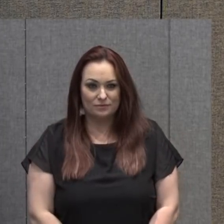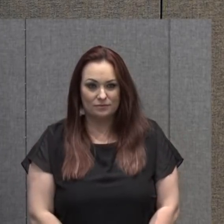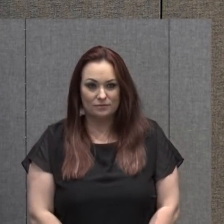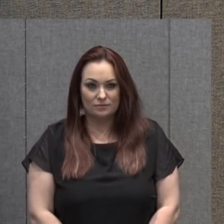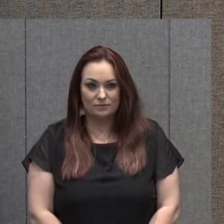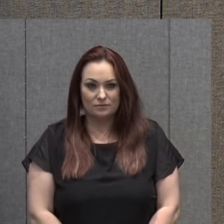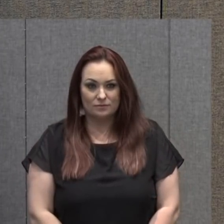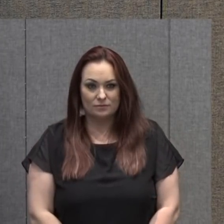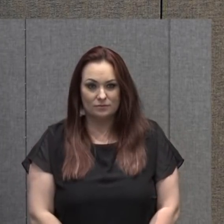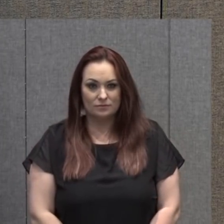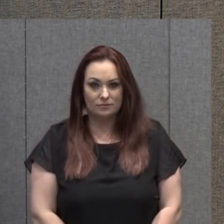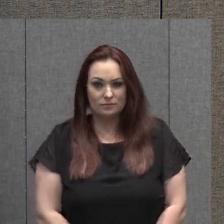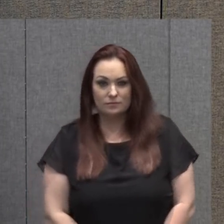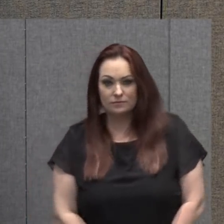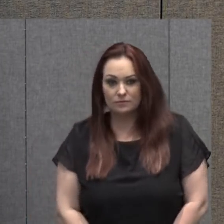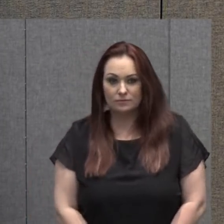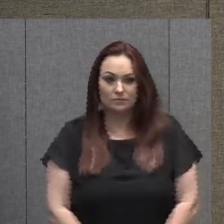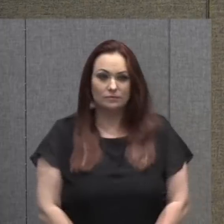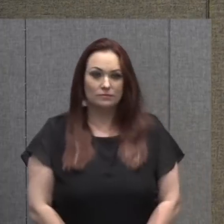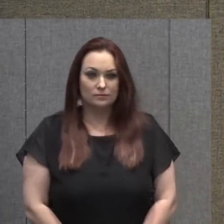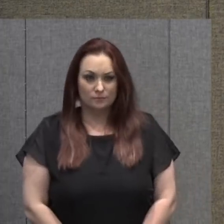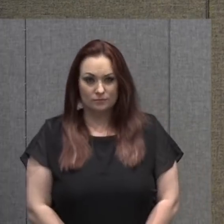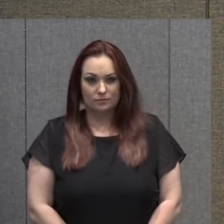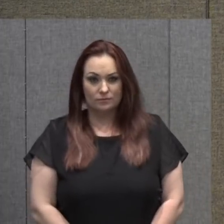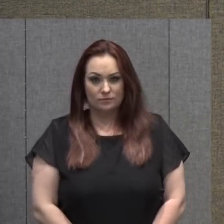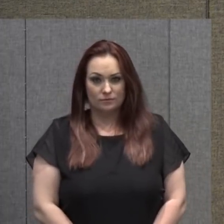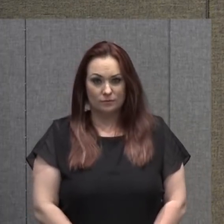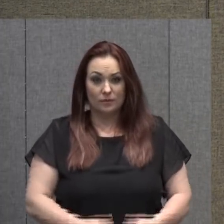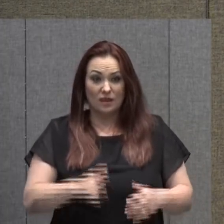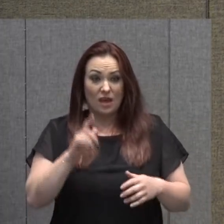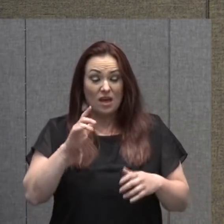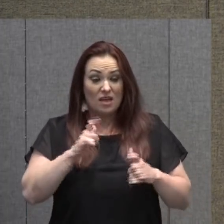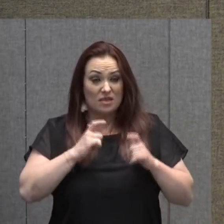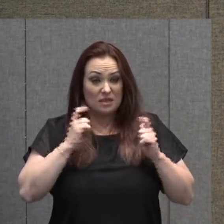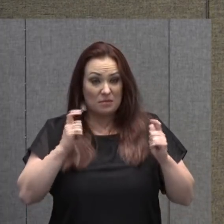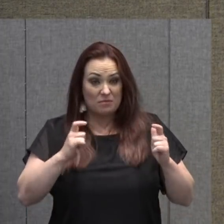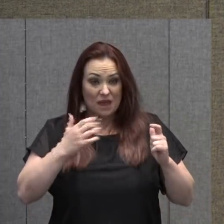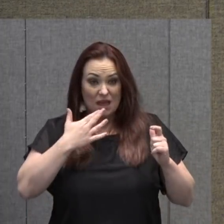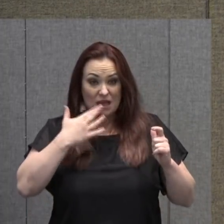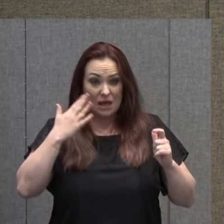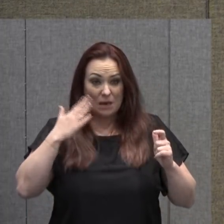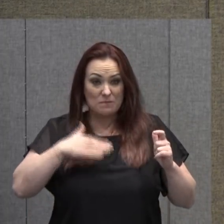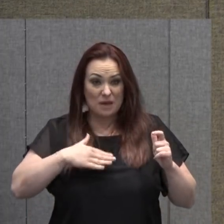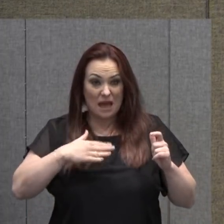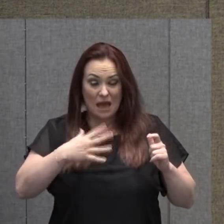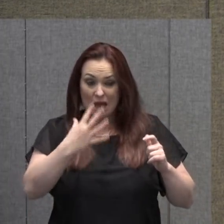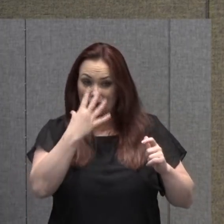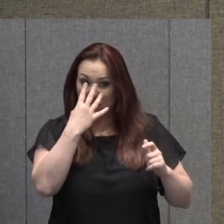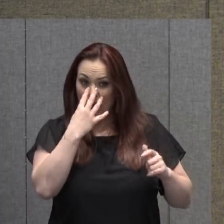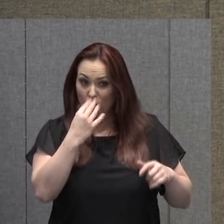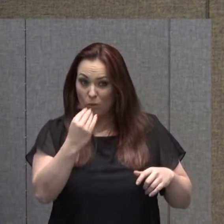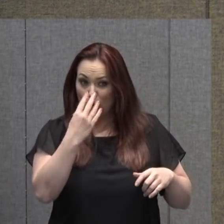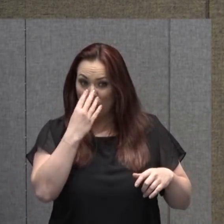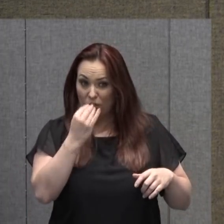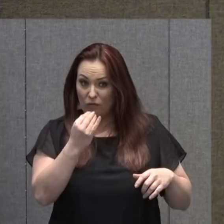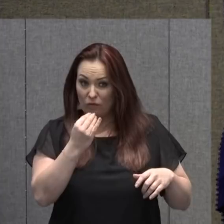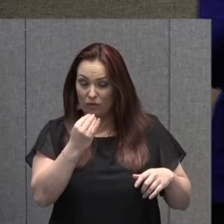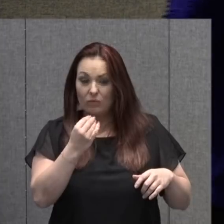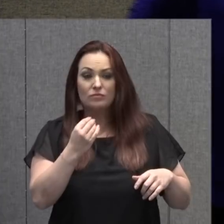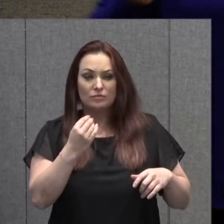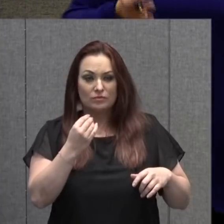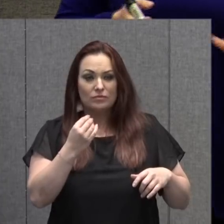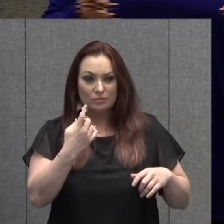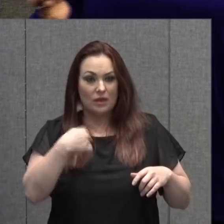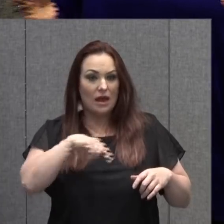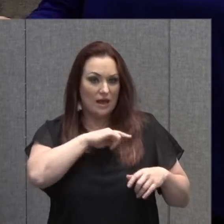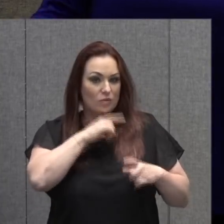And then there was the big bad wolf. Now, if you want, these are what we consider our main characters.